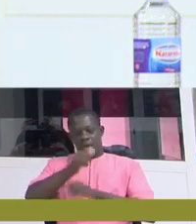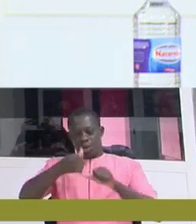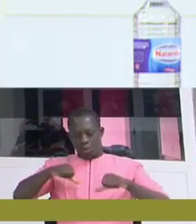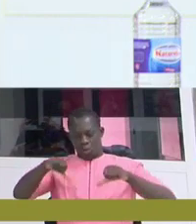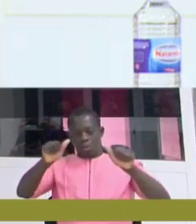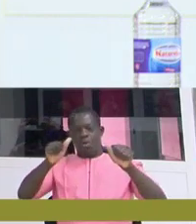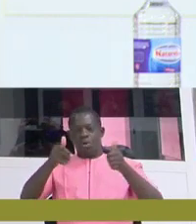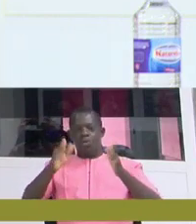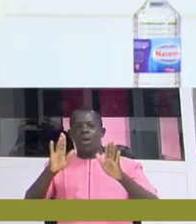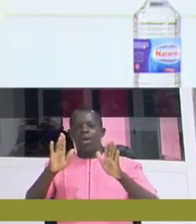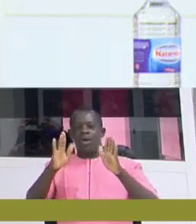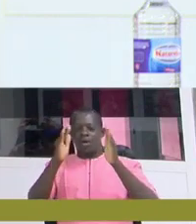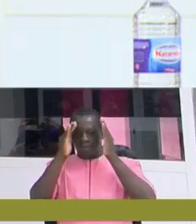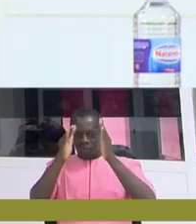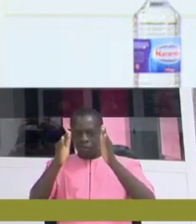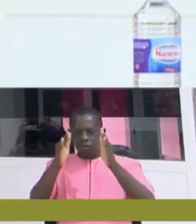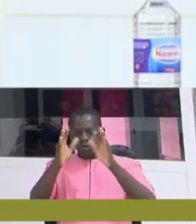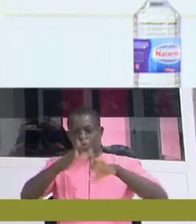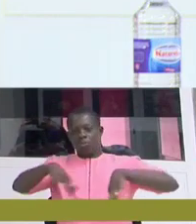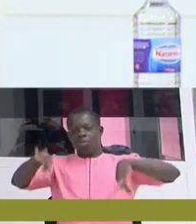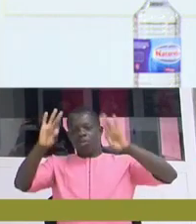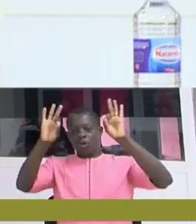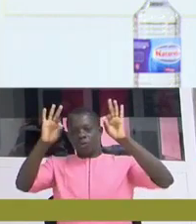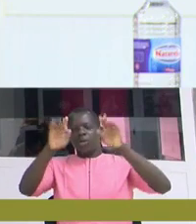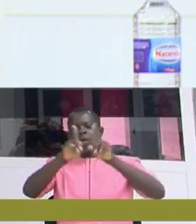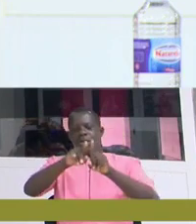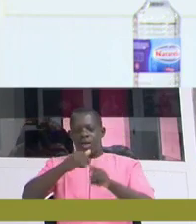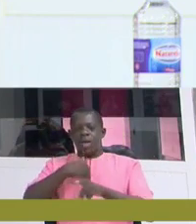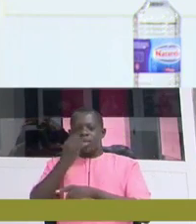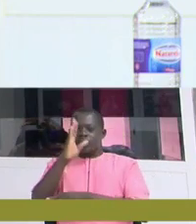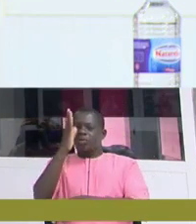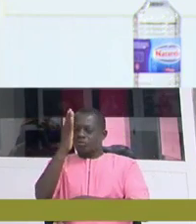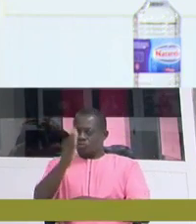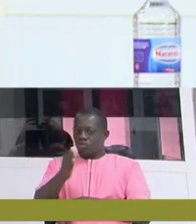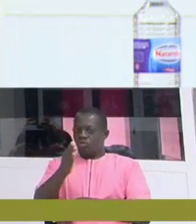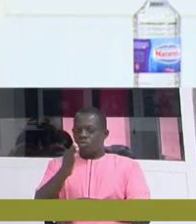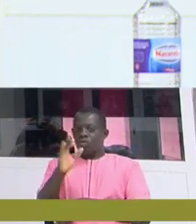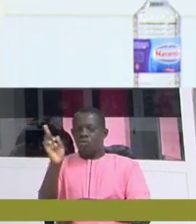way. Konya tonyalam said to me, it is true. Yes, silomenta,